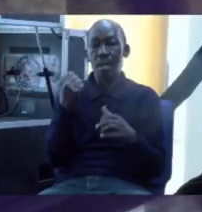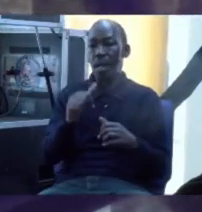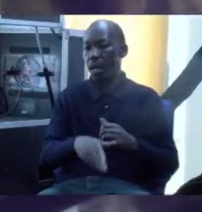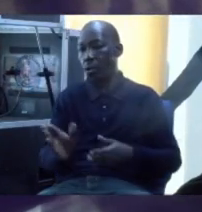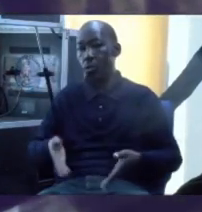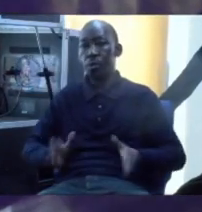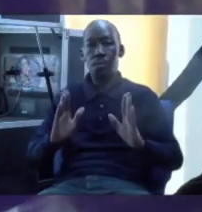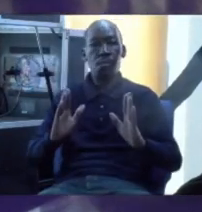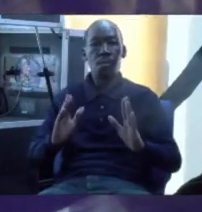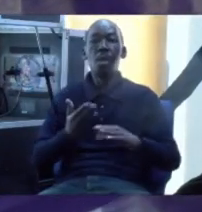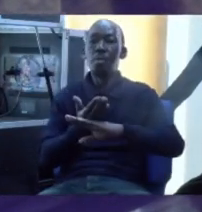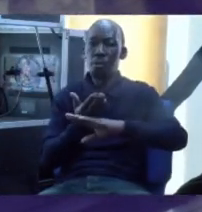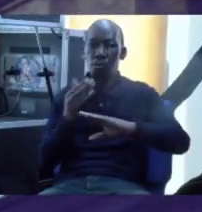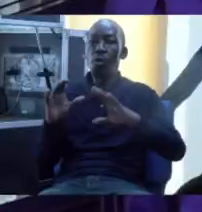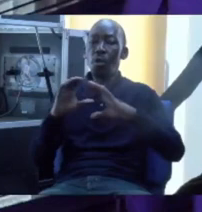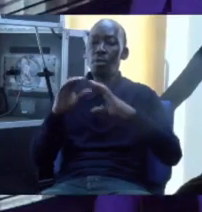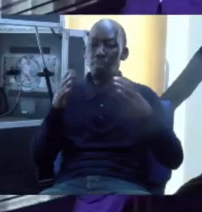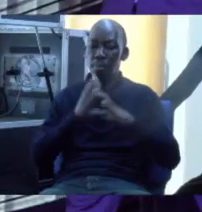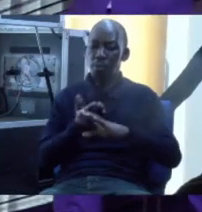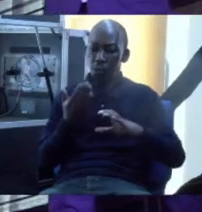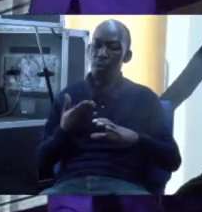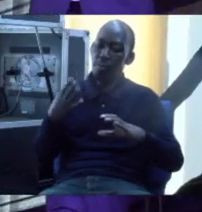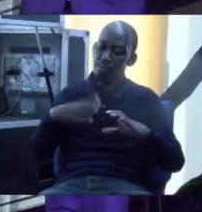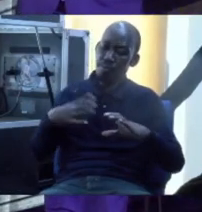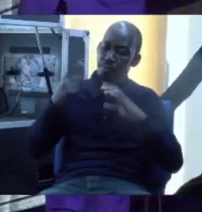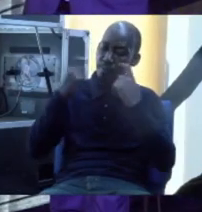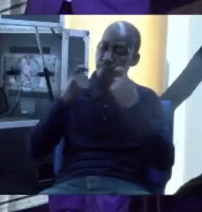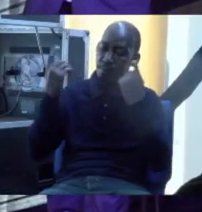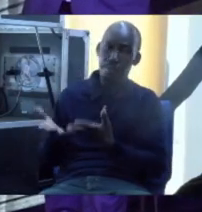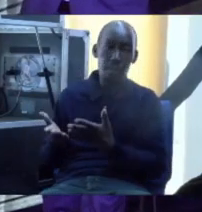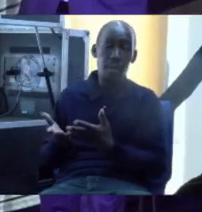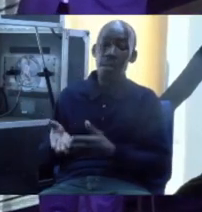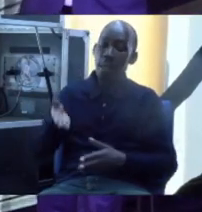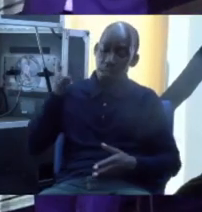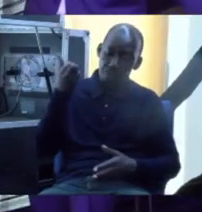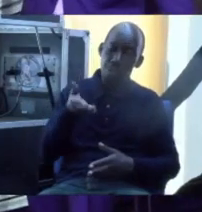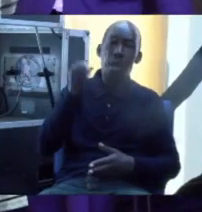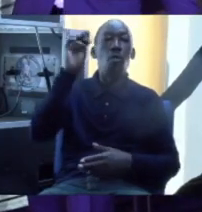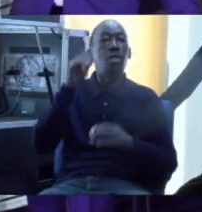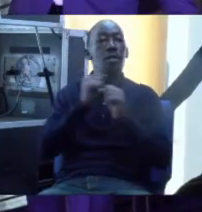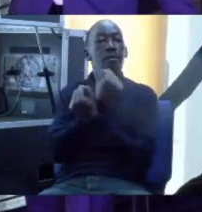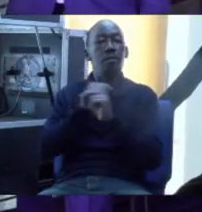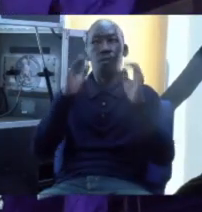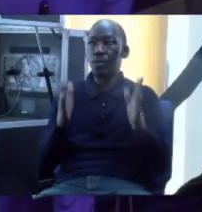maneno mengine. Before there was a sinner. Kabla kuwe na mtenda dhambi. There was a savior. Kulikuwa na